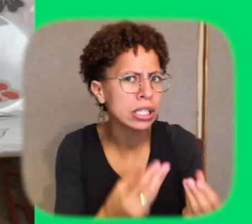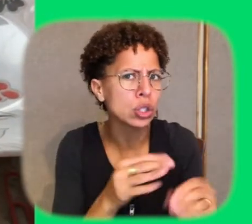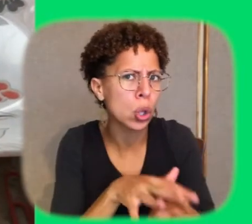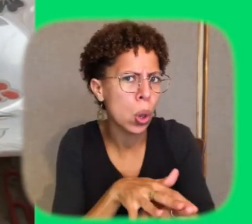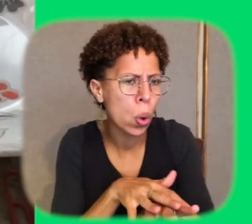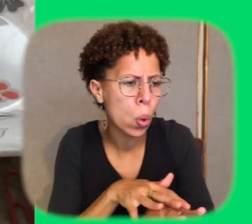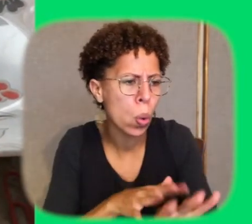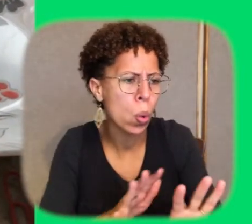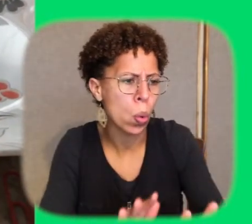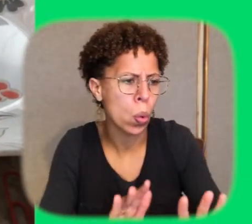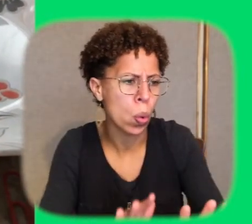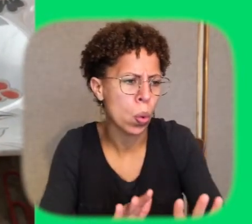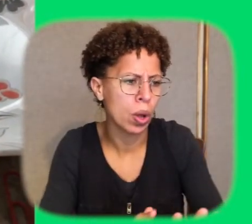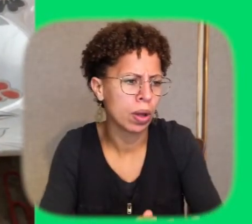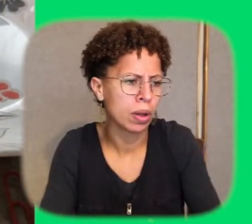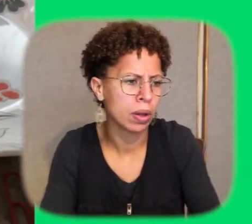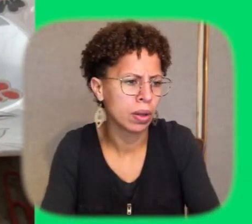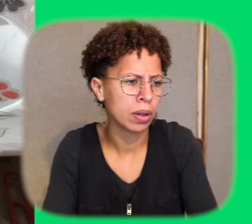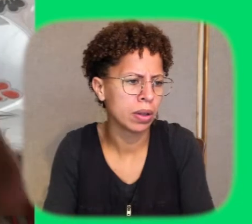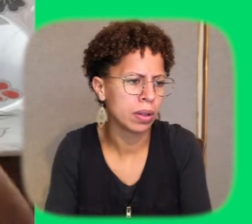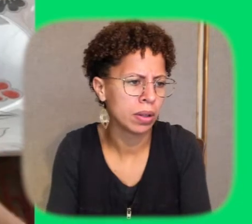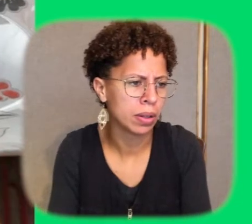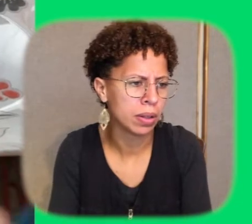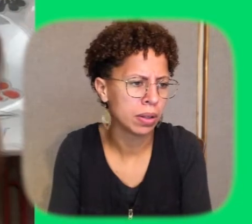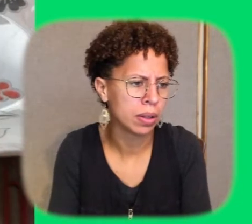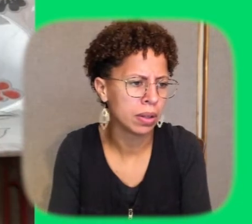Four more. Slow and gentle.